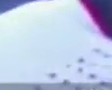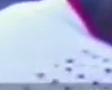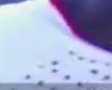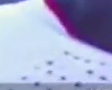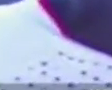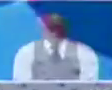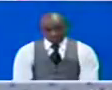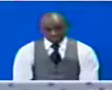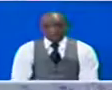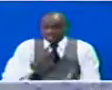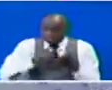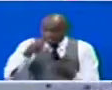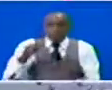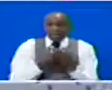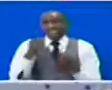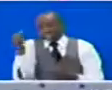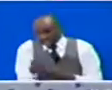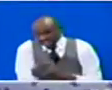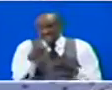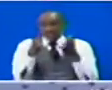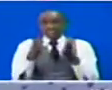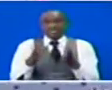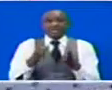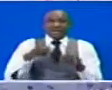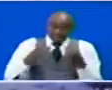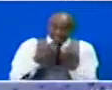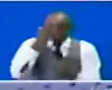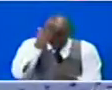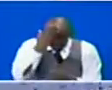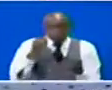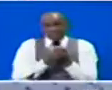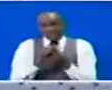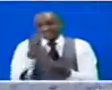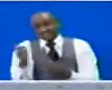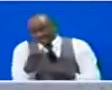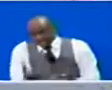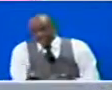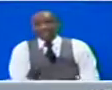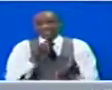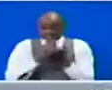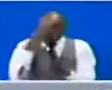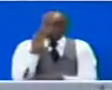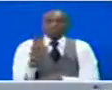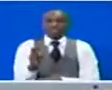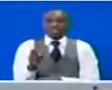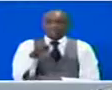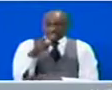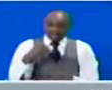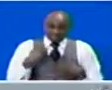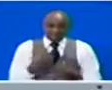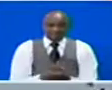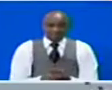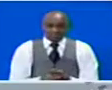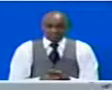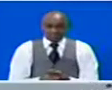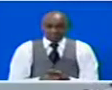Wednesday, then play on Saturday. These guys, they played on Monday, then play on Friday, Saturday. So that's why you see fatigue there. What do you think it